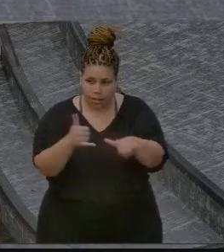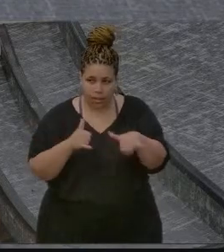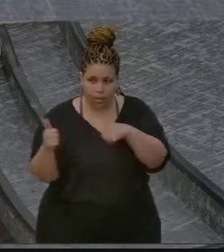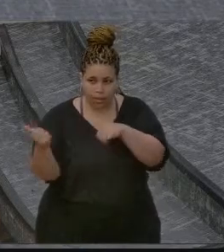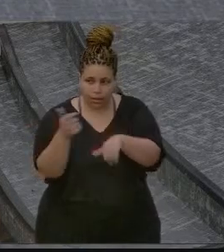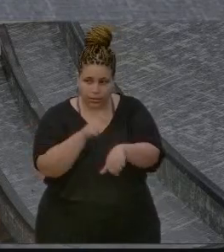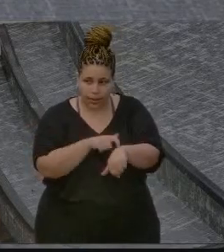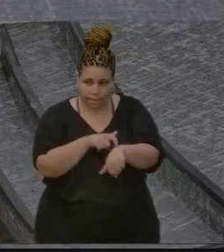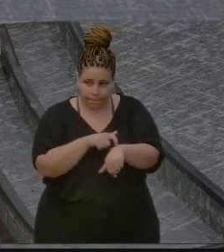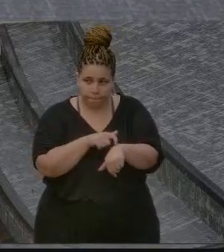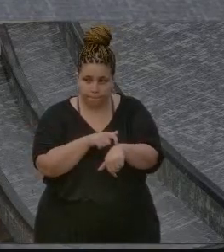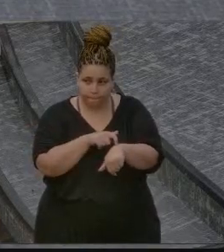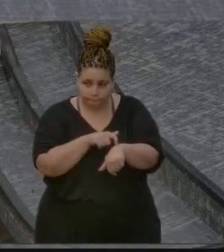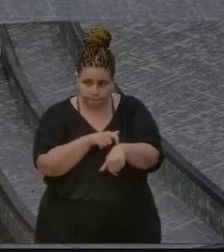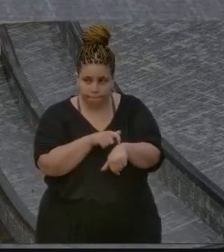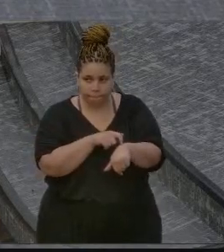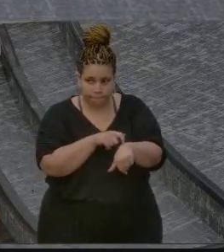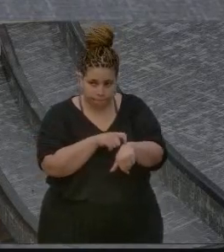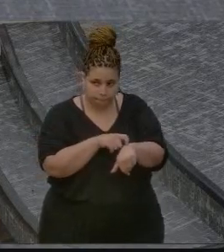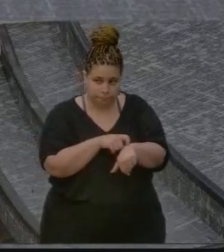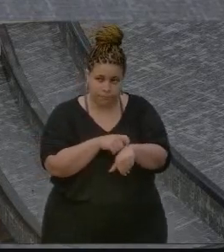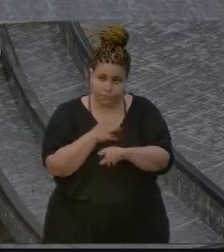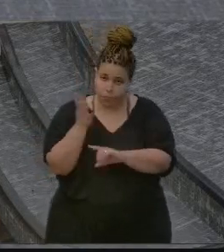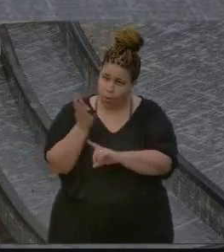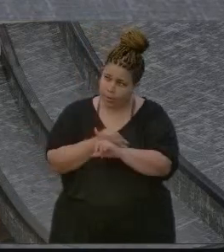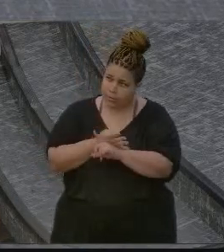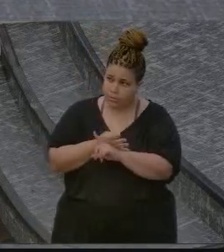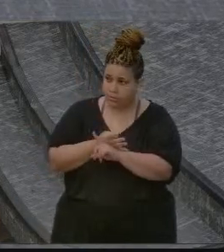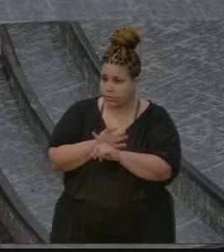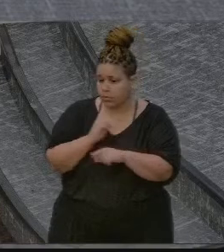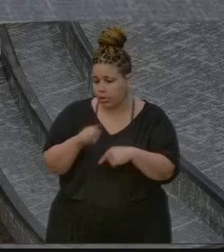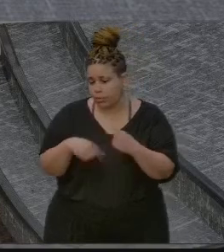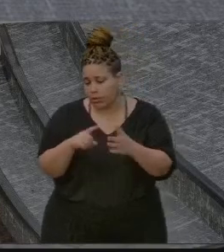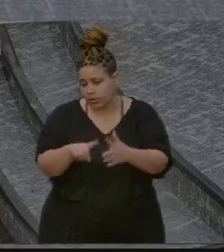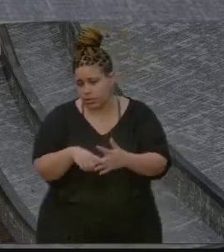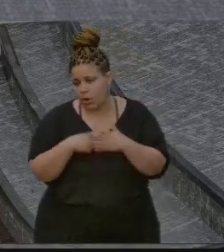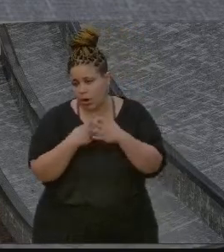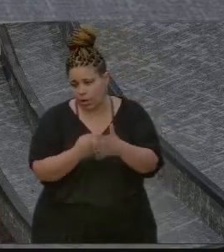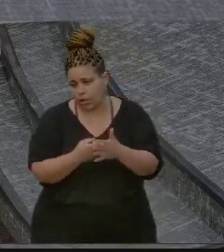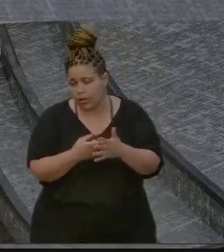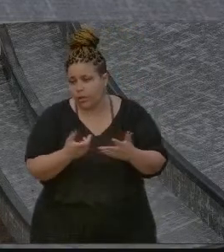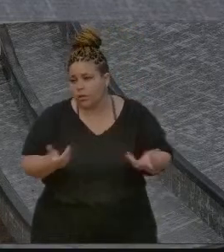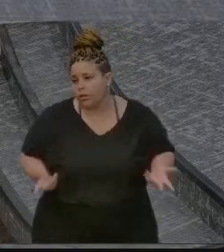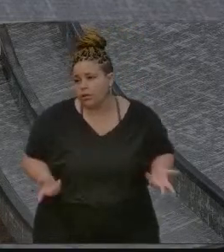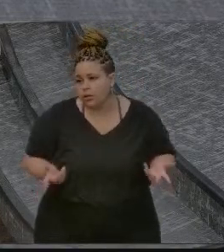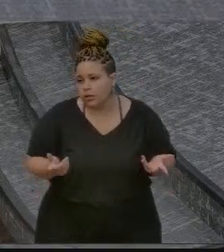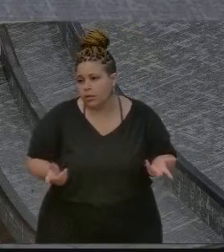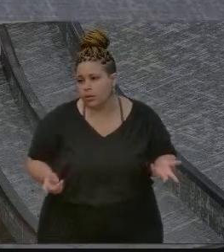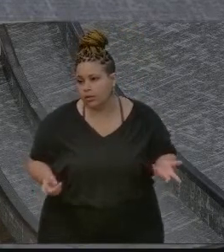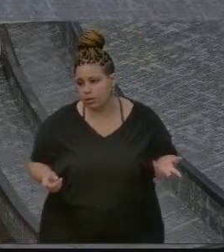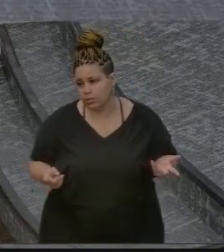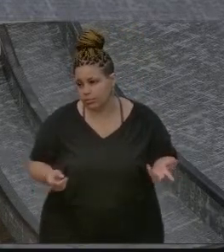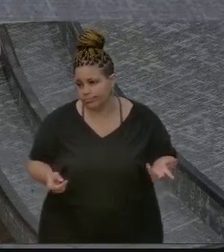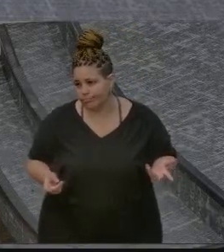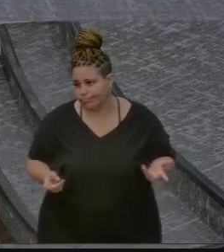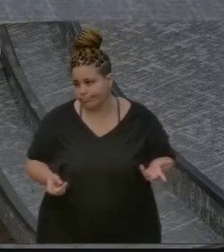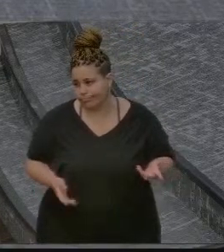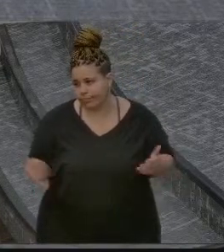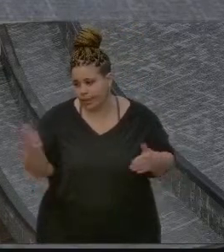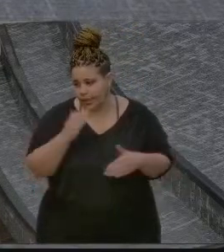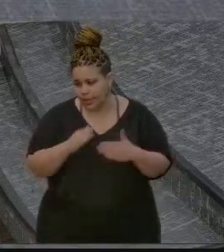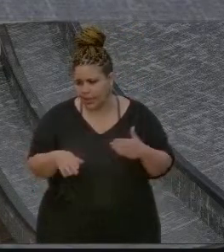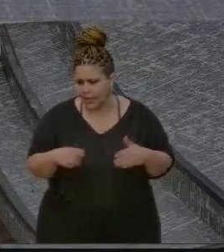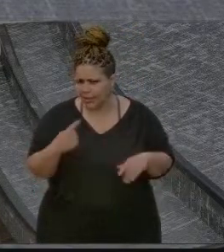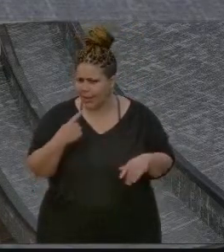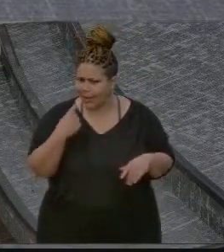think it may have been like maybe 4 months when we started this, and I mentioned it at the end, and I think I saw heads shaking that